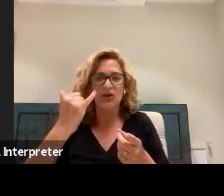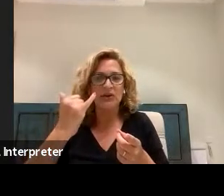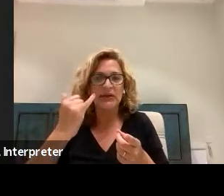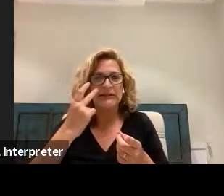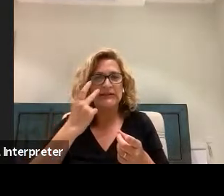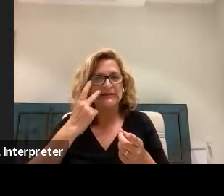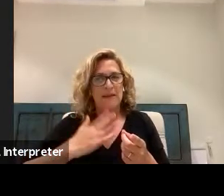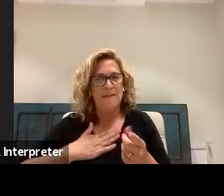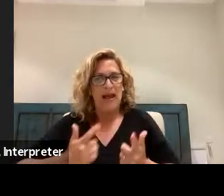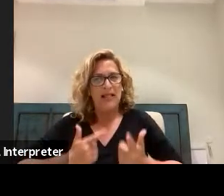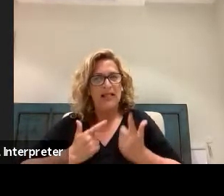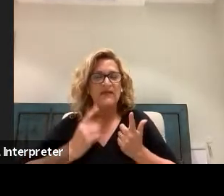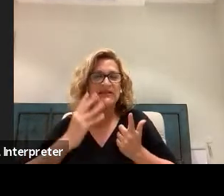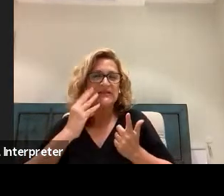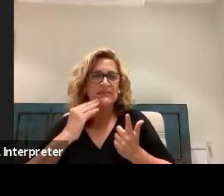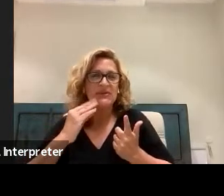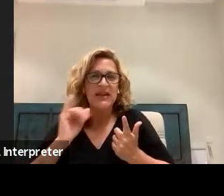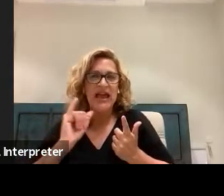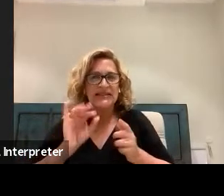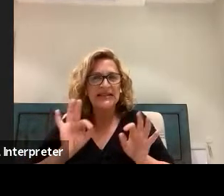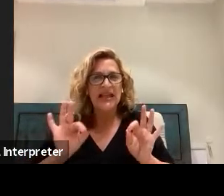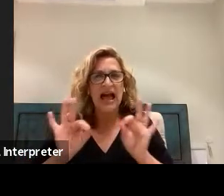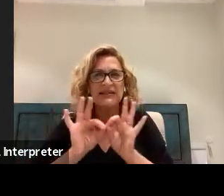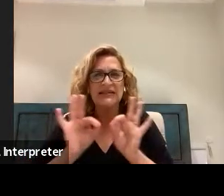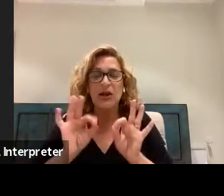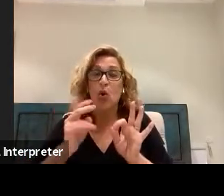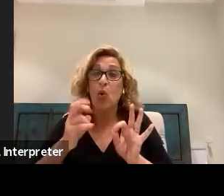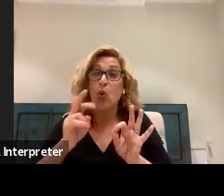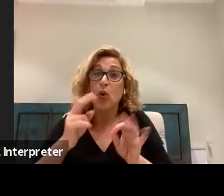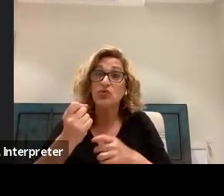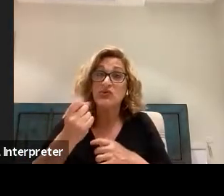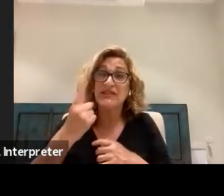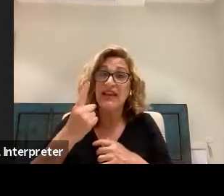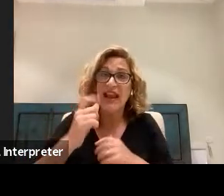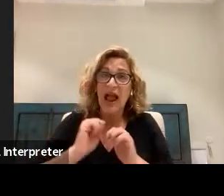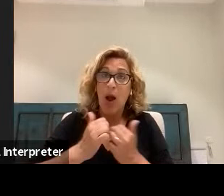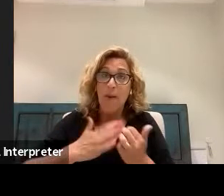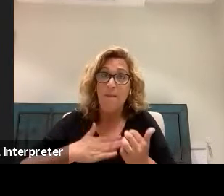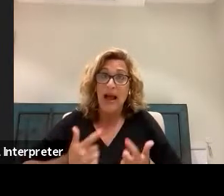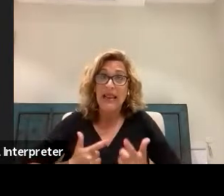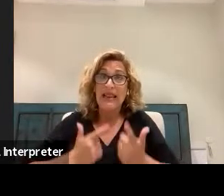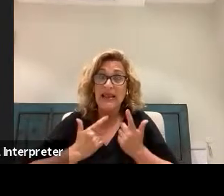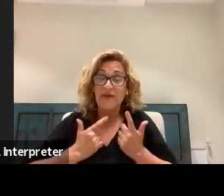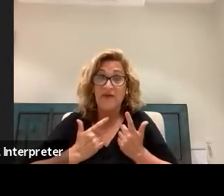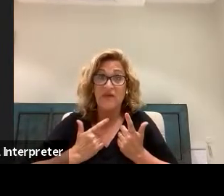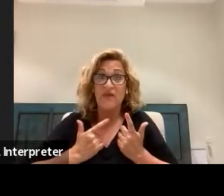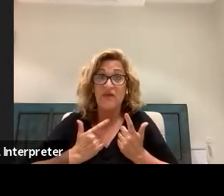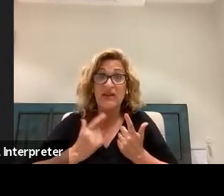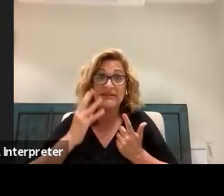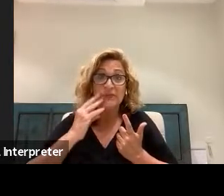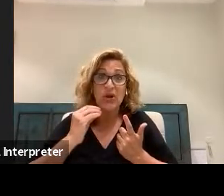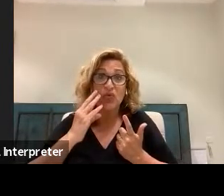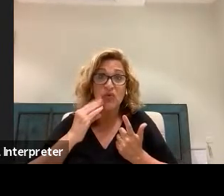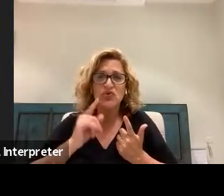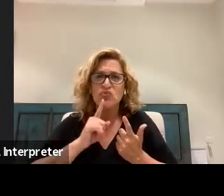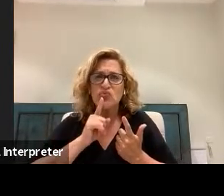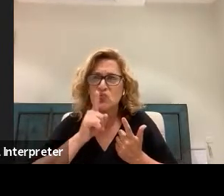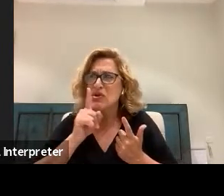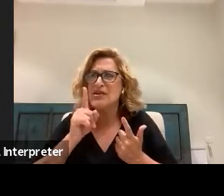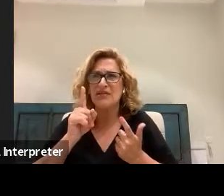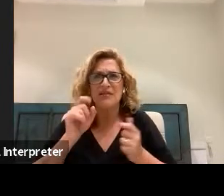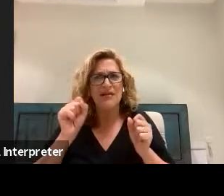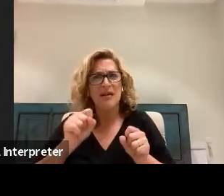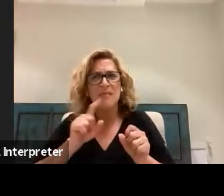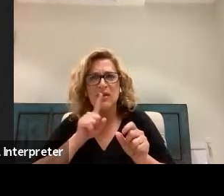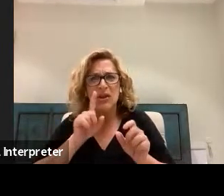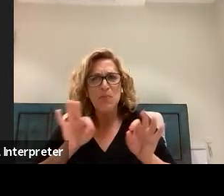lived experience as an asset, or even understanding how my lived experience could be an asset. So it